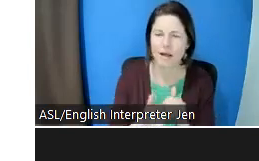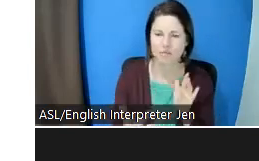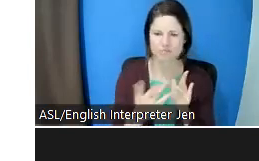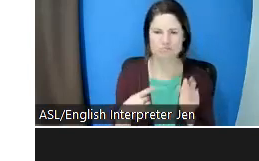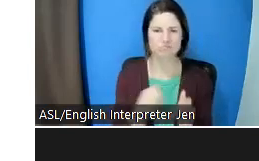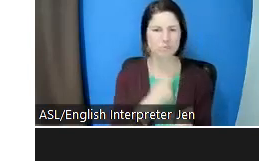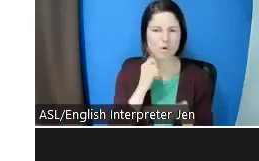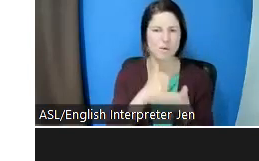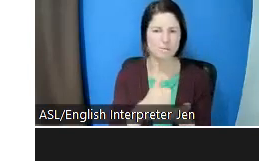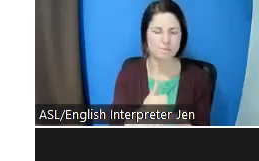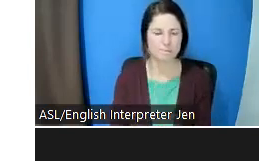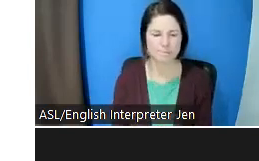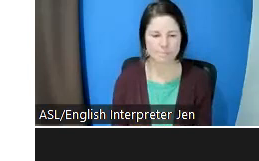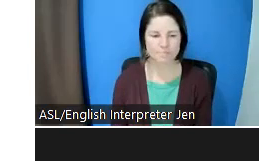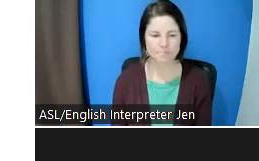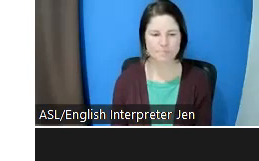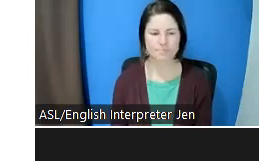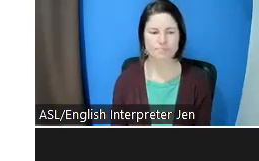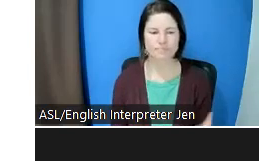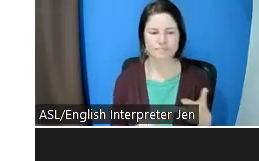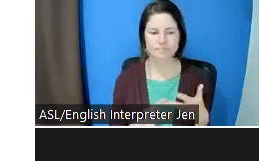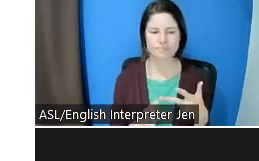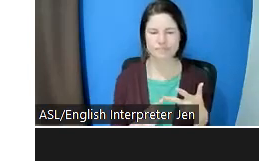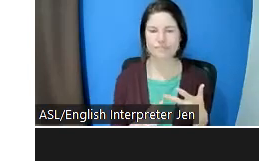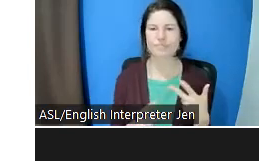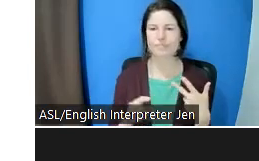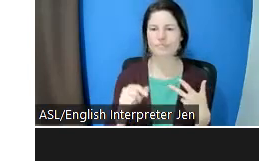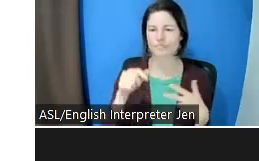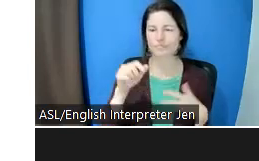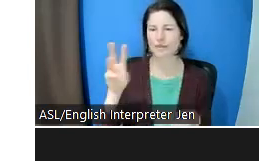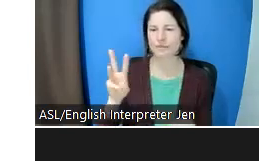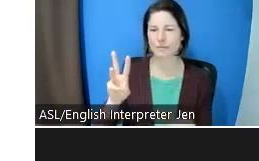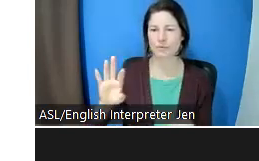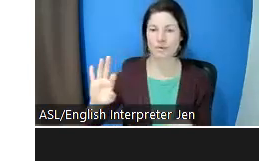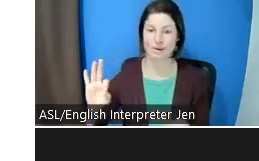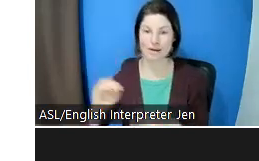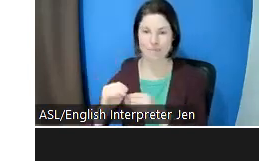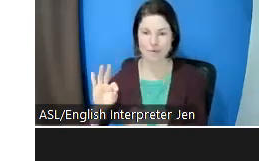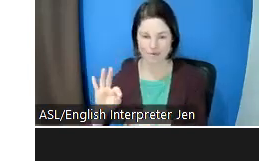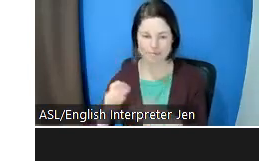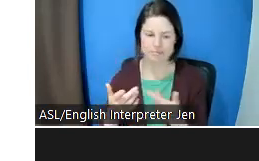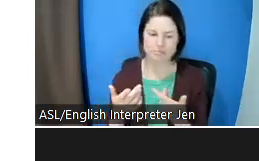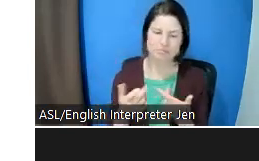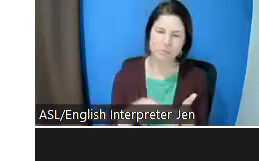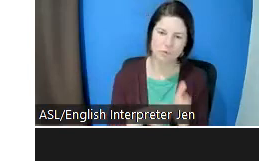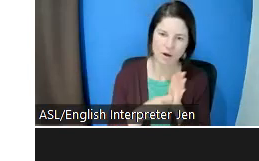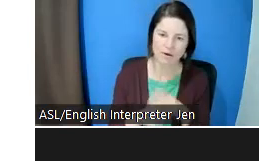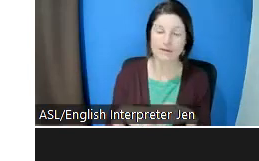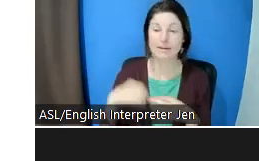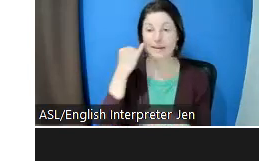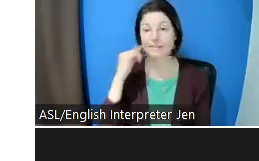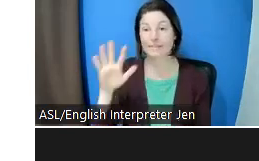then a W-9 will be required, an incorporation letter or a business license if you aren't a